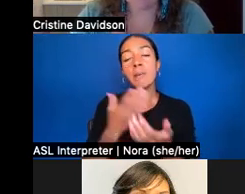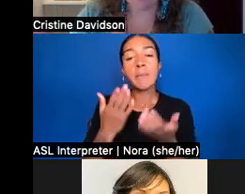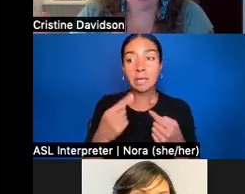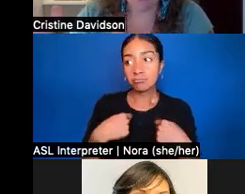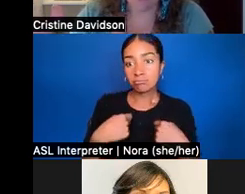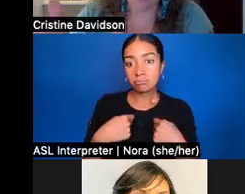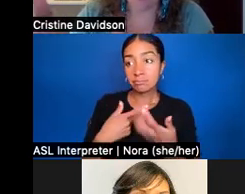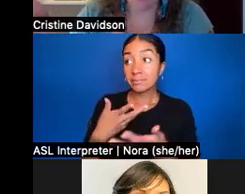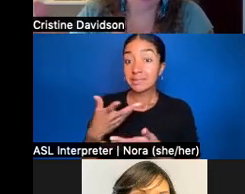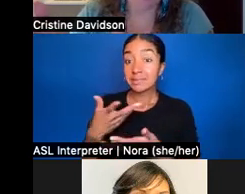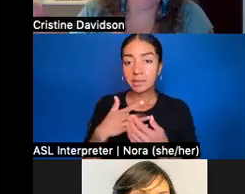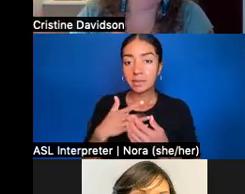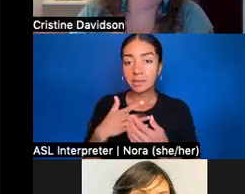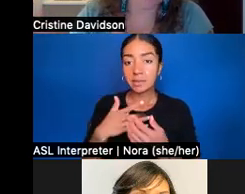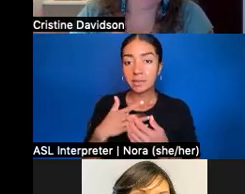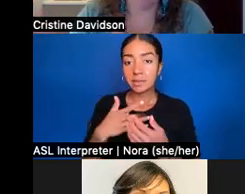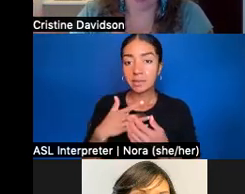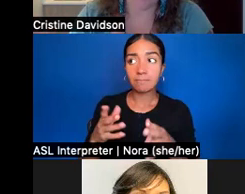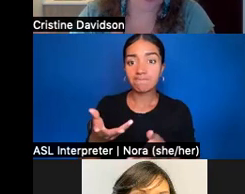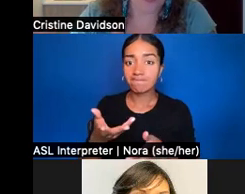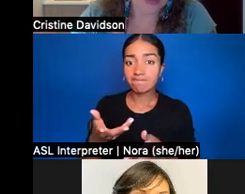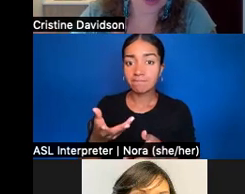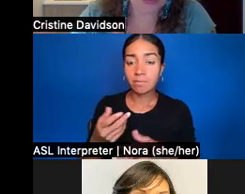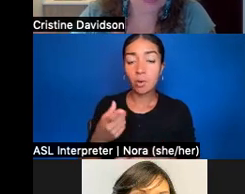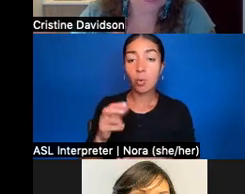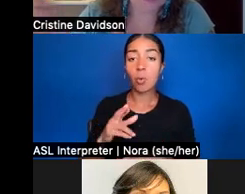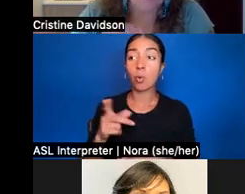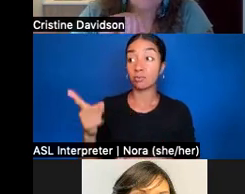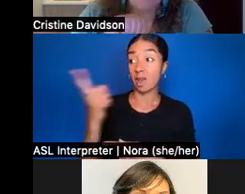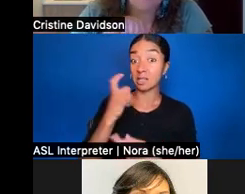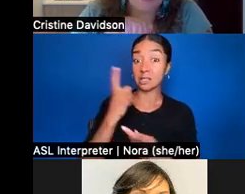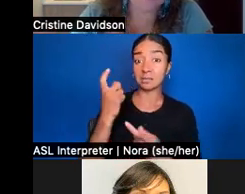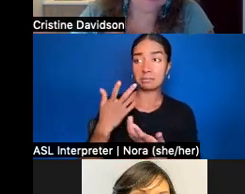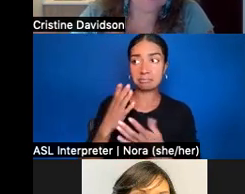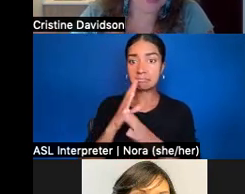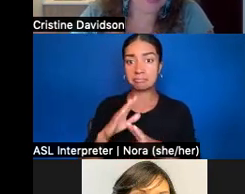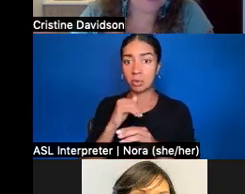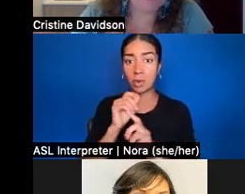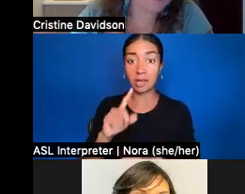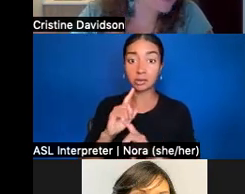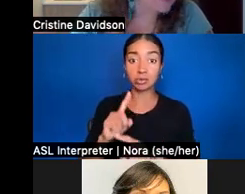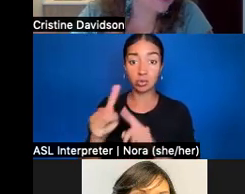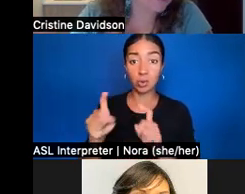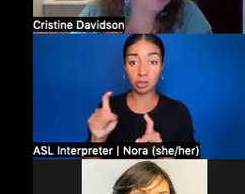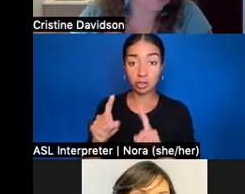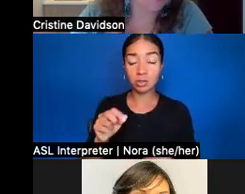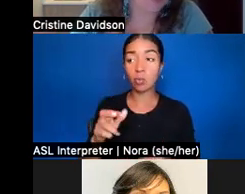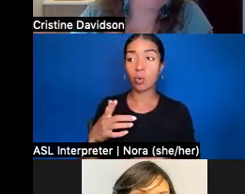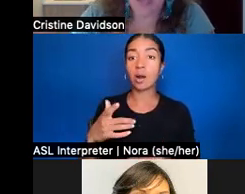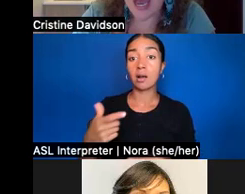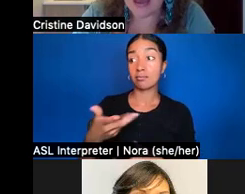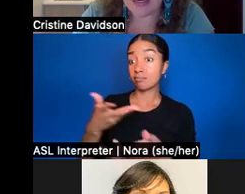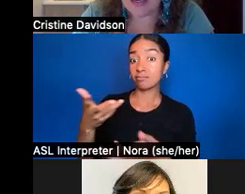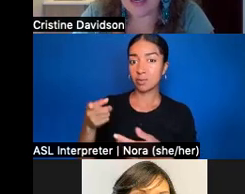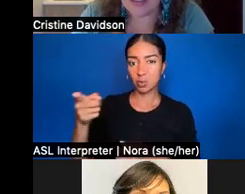quiet, or I don't answer questions, maybe I seem kind of resistant, or